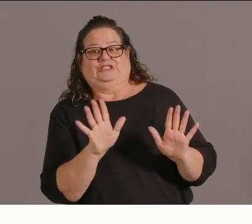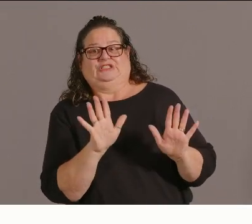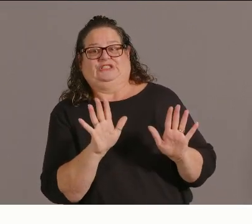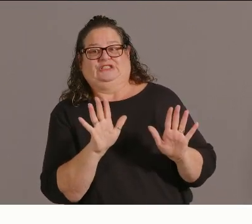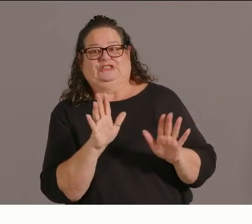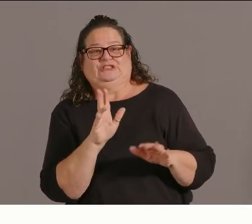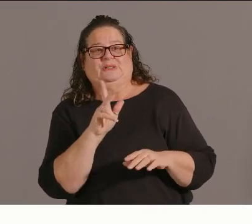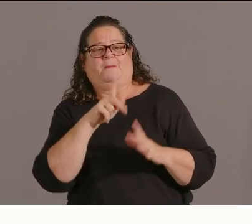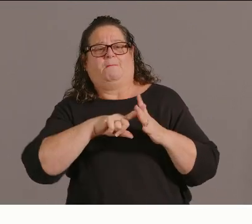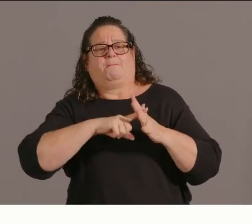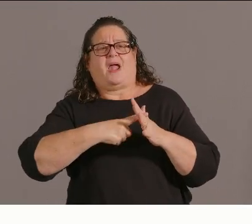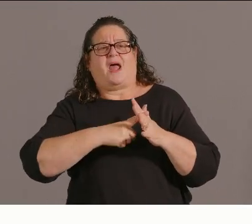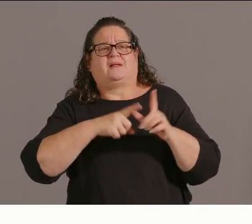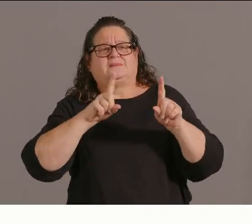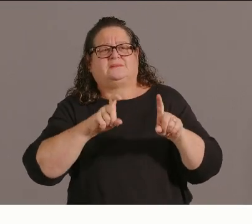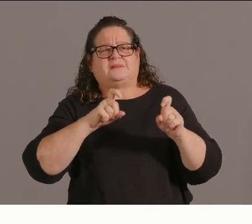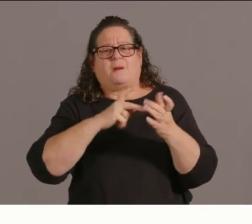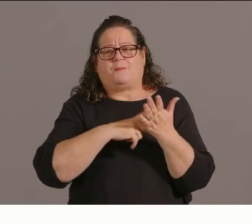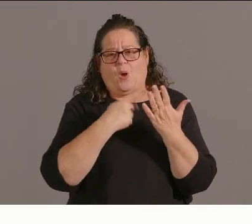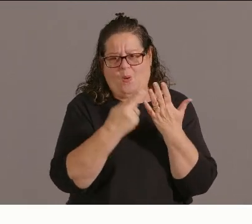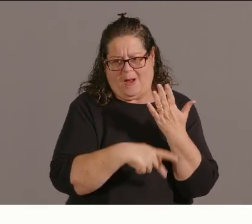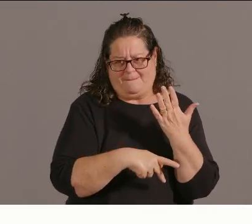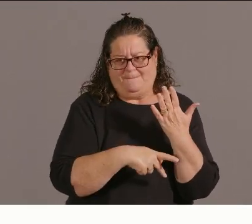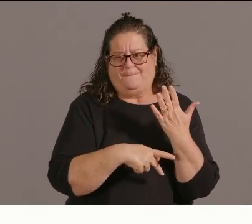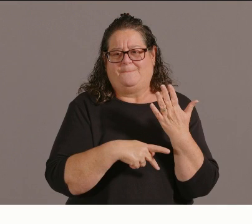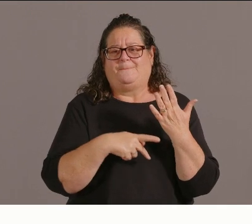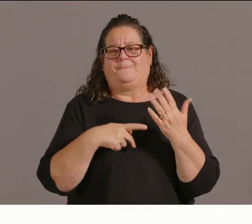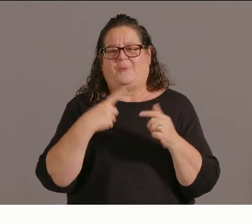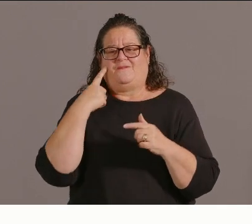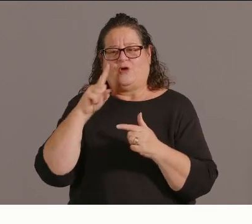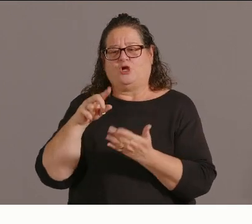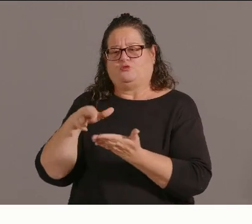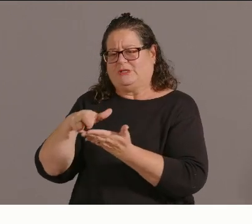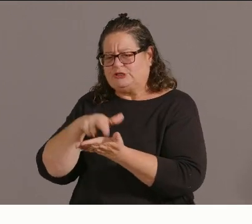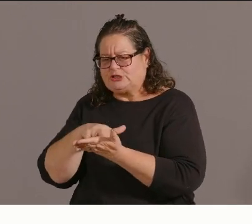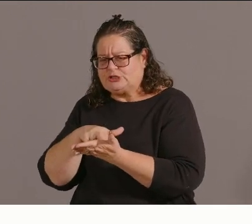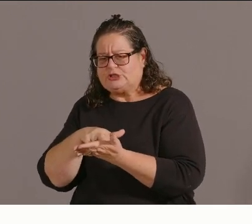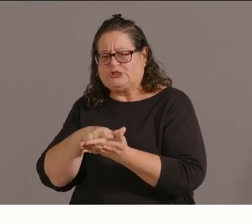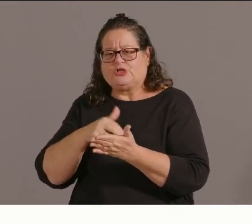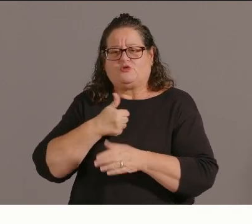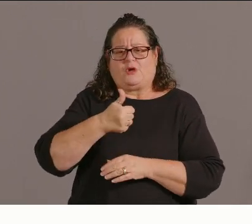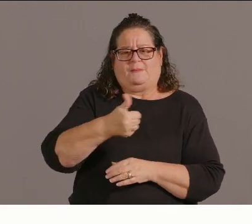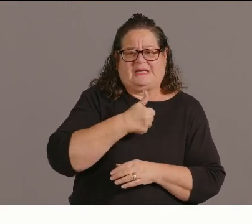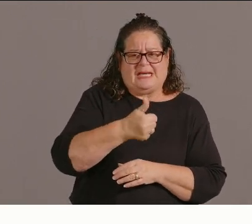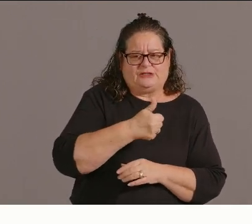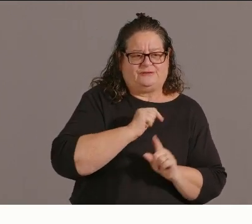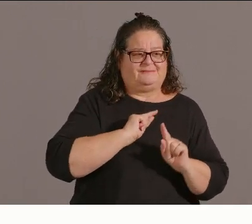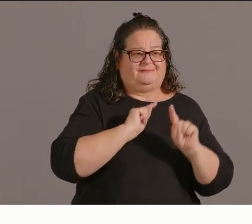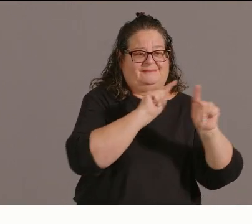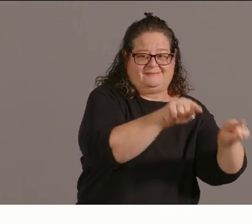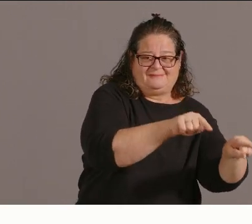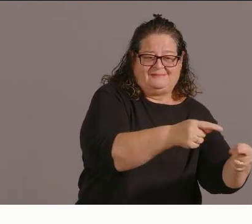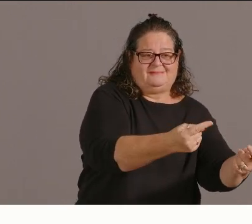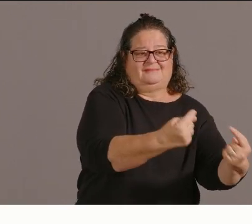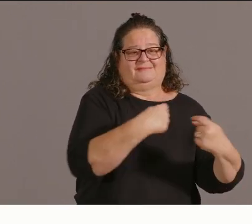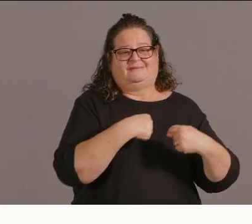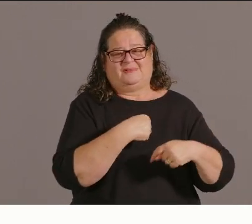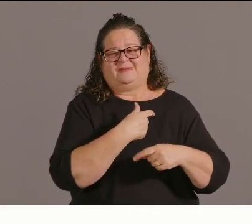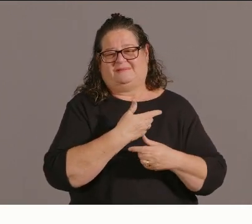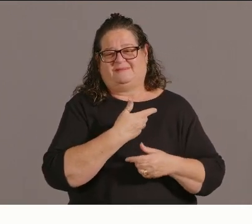registration and transportation to the vaccination sites. So this program focused